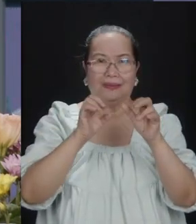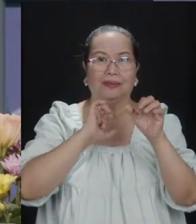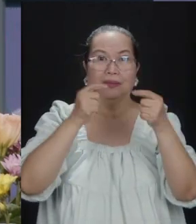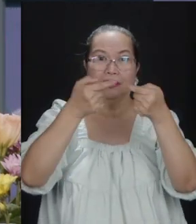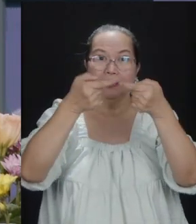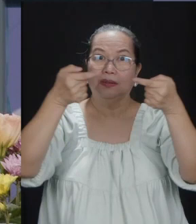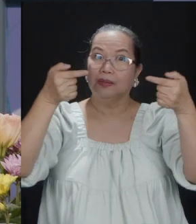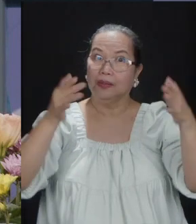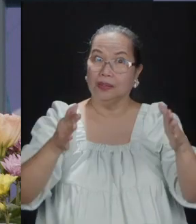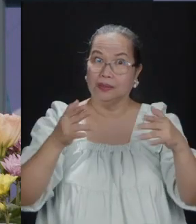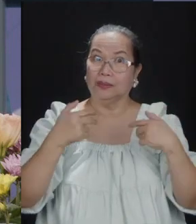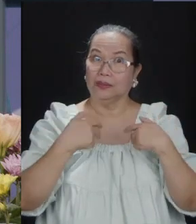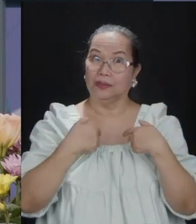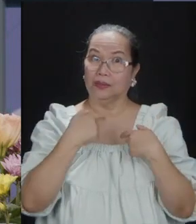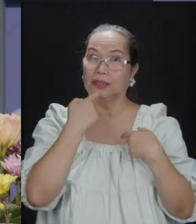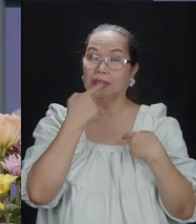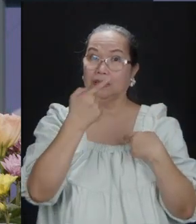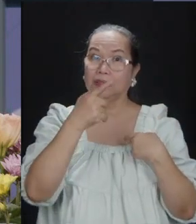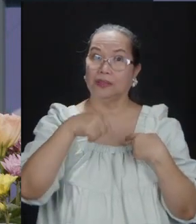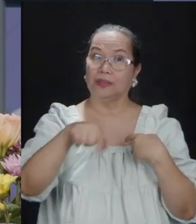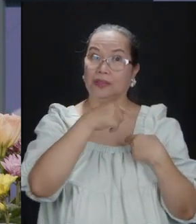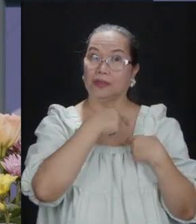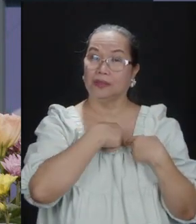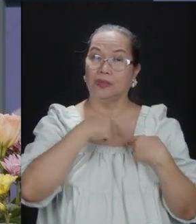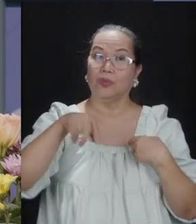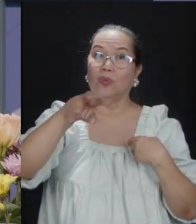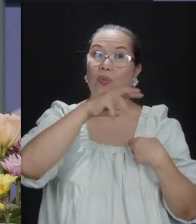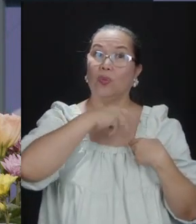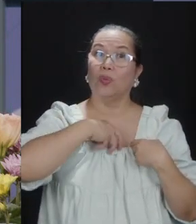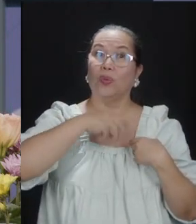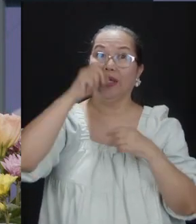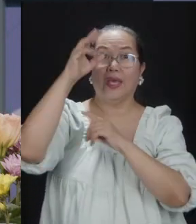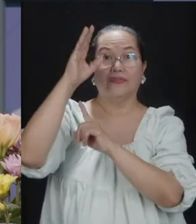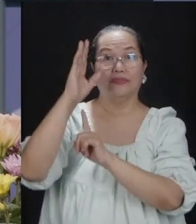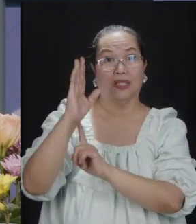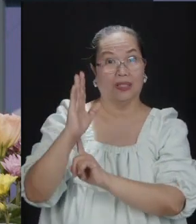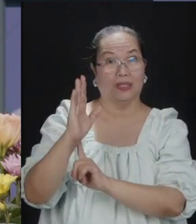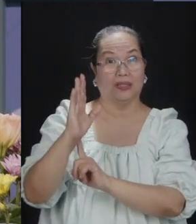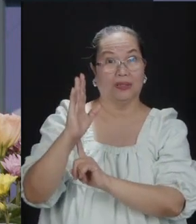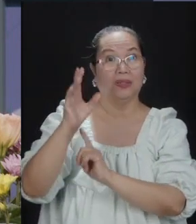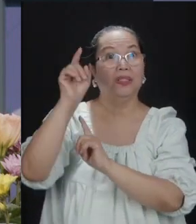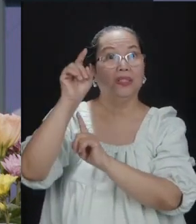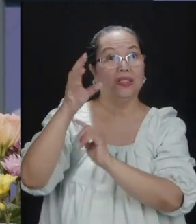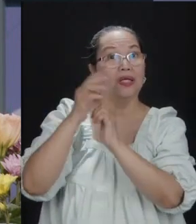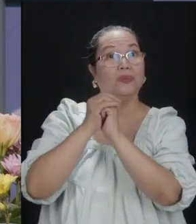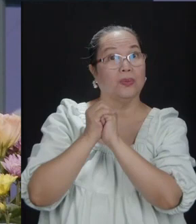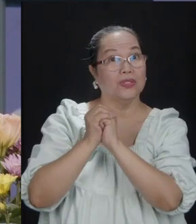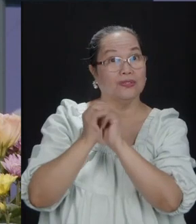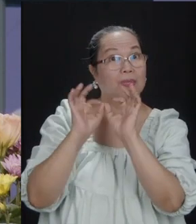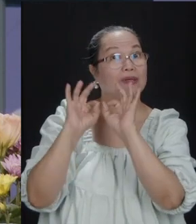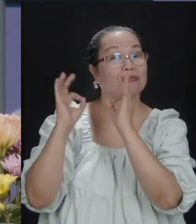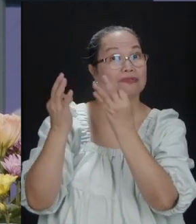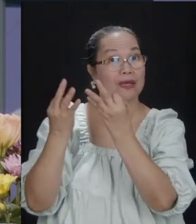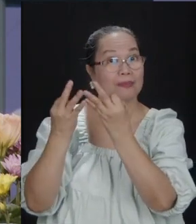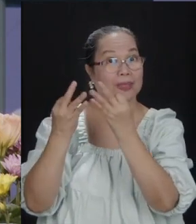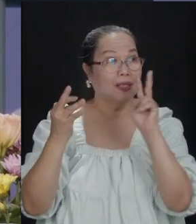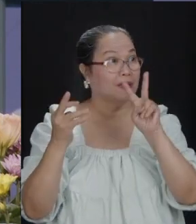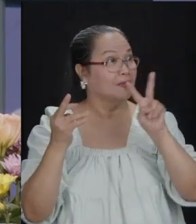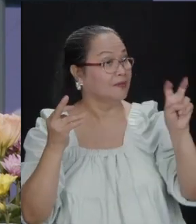contrast that's hinted at. We have a godly or God-worshipping family versus